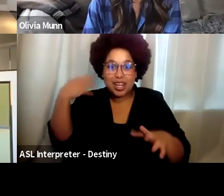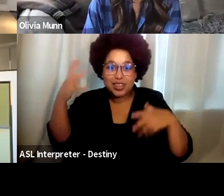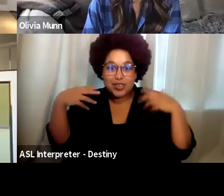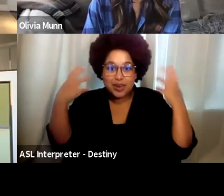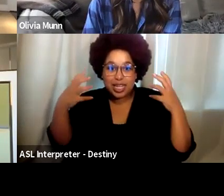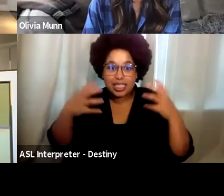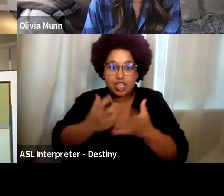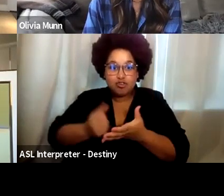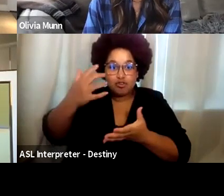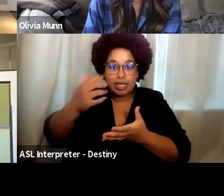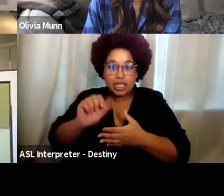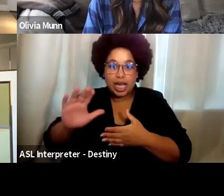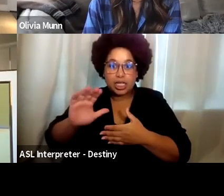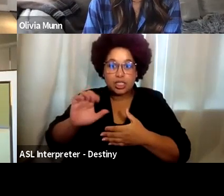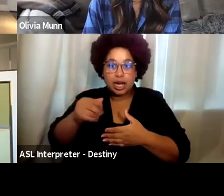episode."